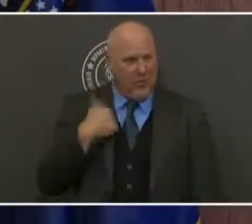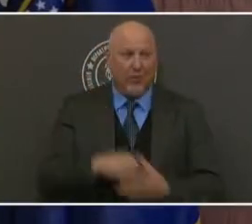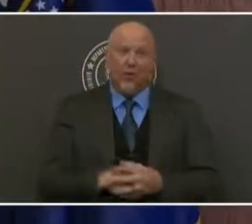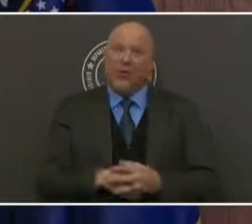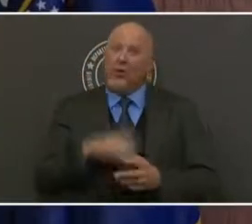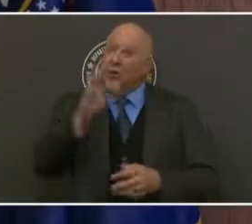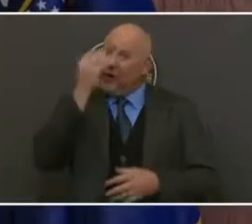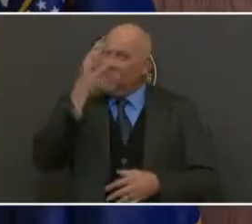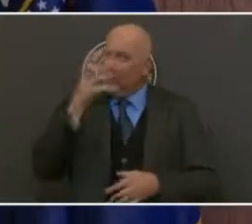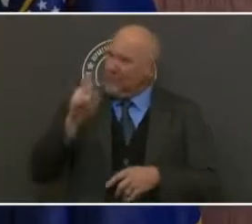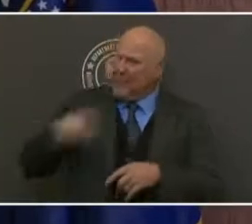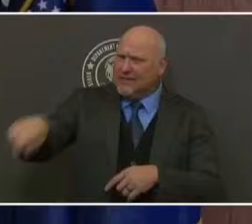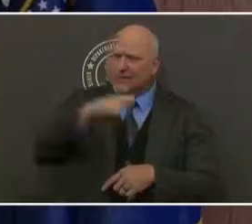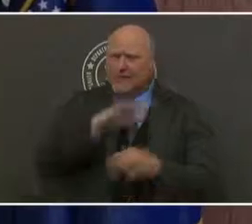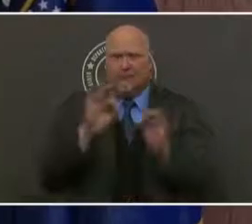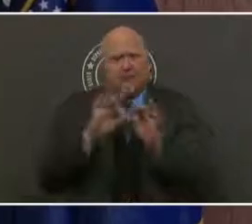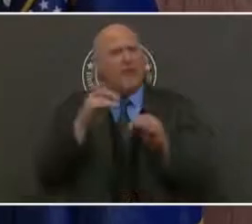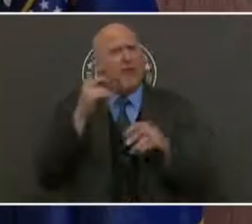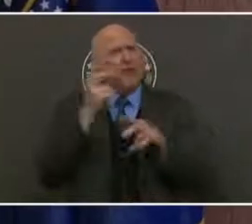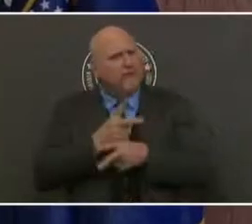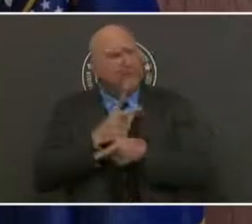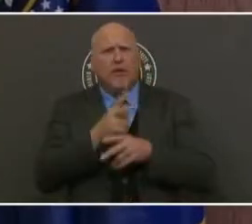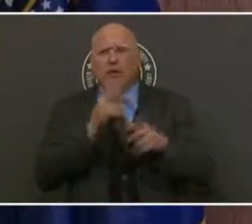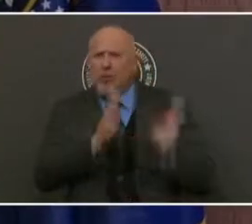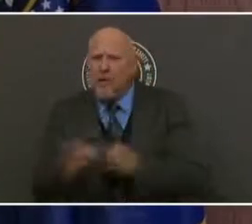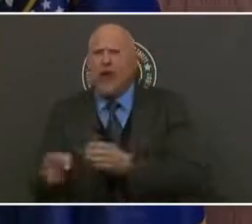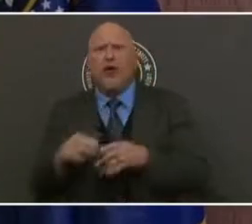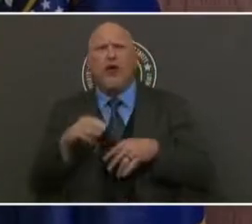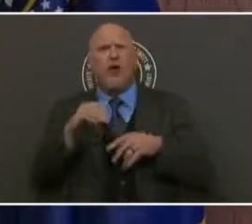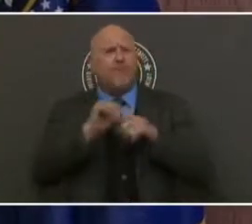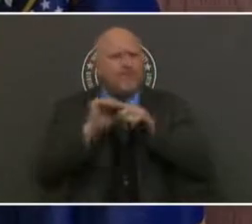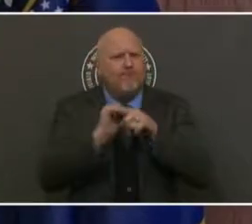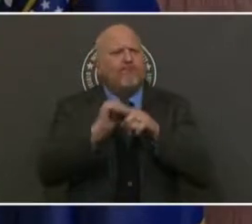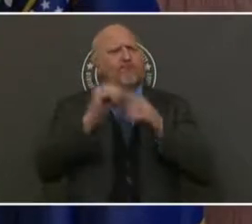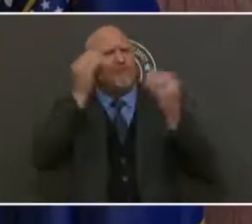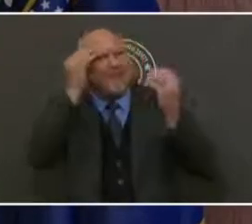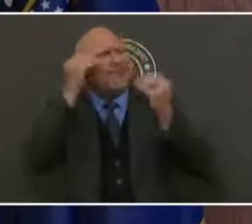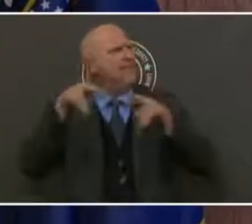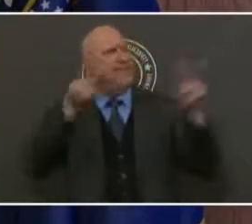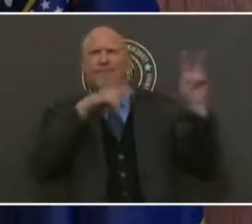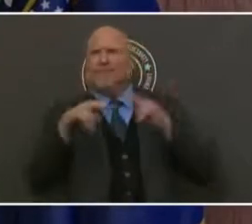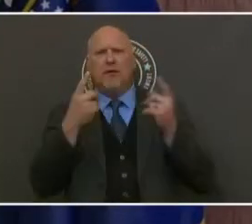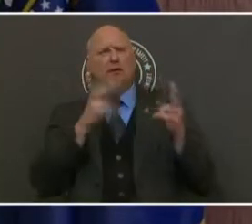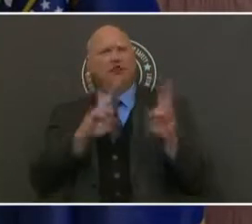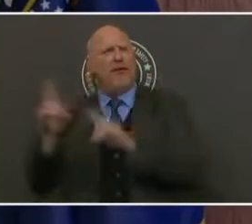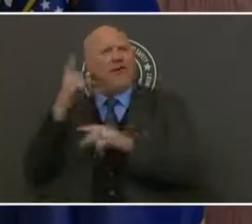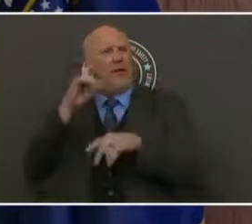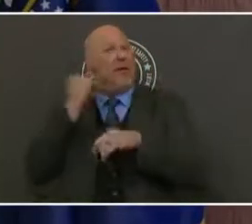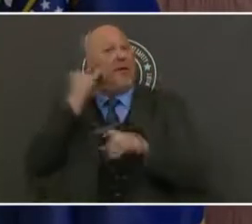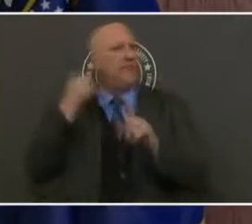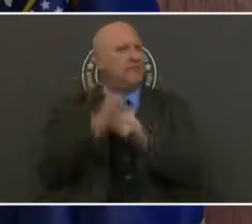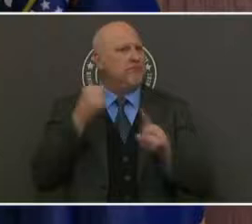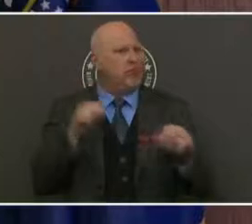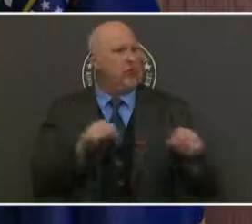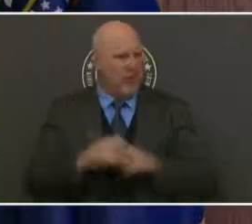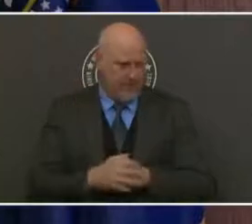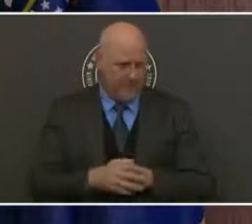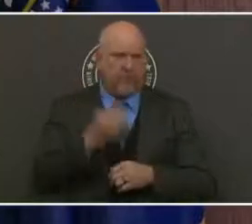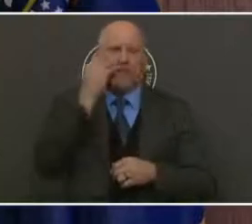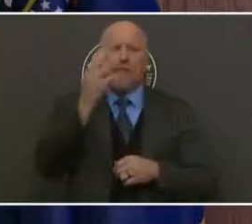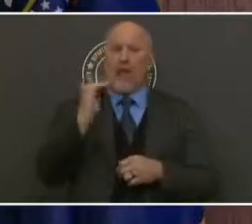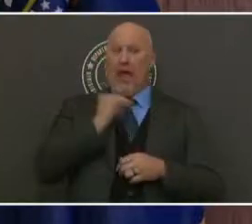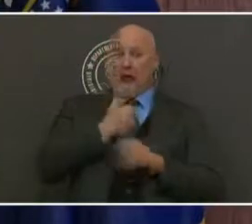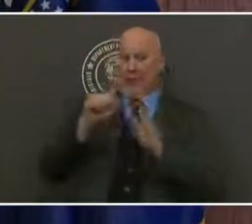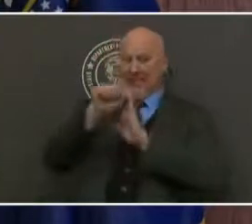So please don't let the experience of the past year go to waste. Our state needs you to continue